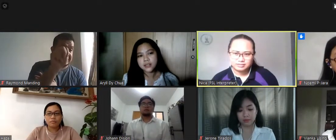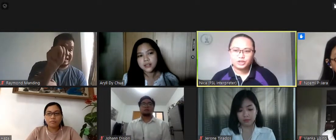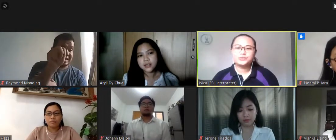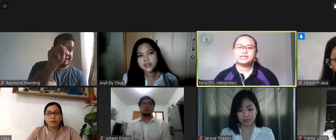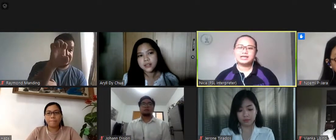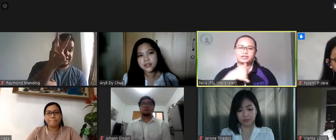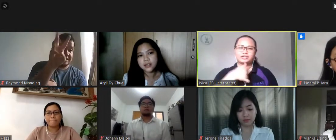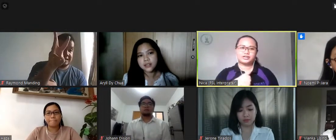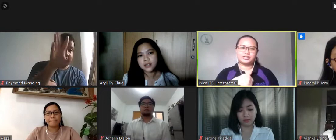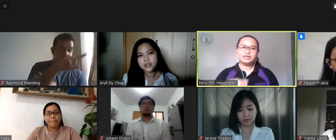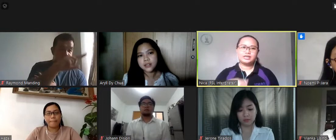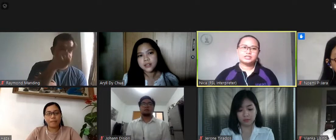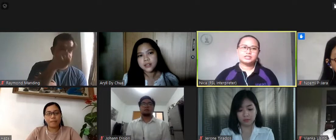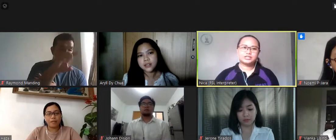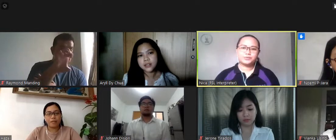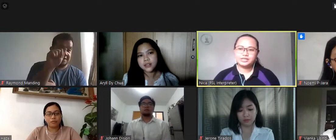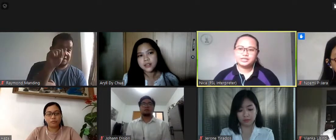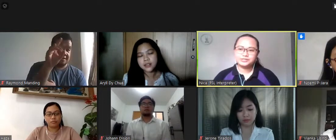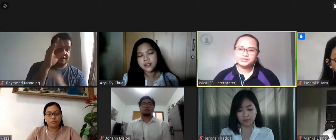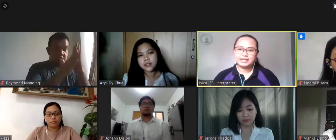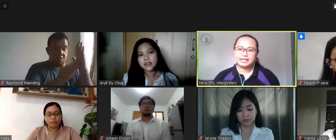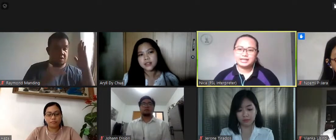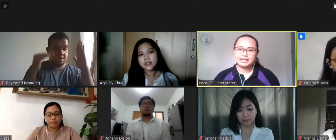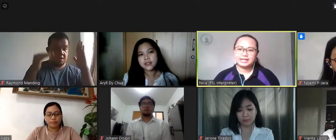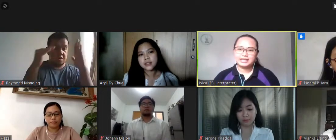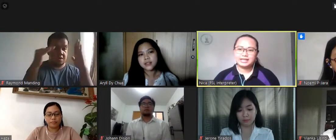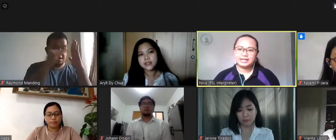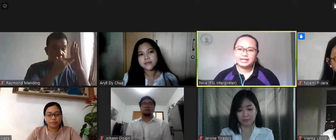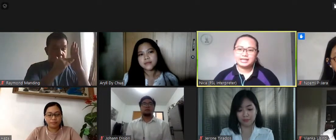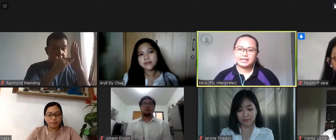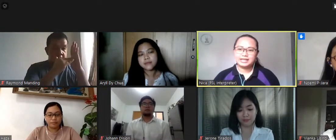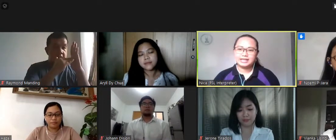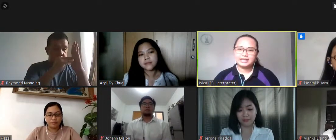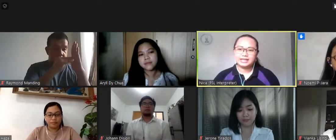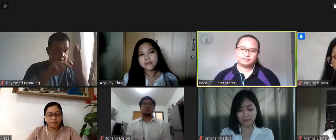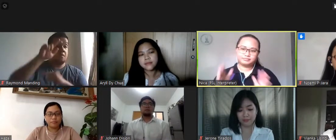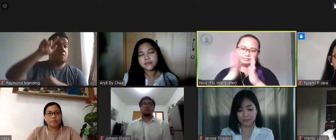New Zealand, sorry. She works in New Zealand.